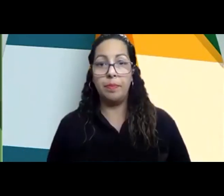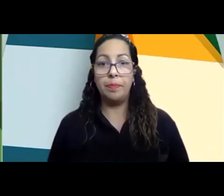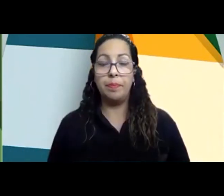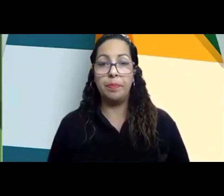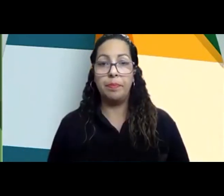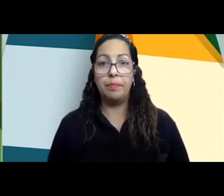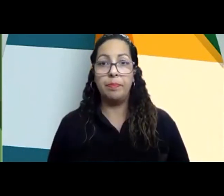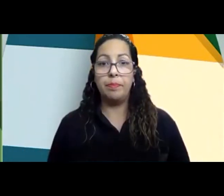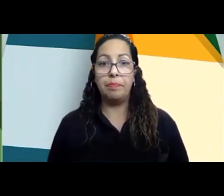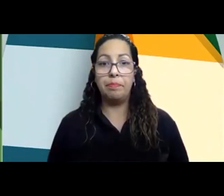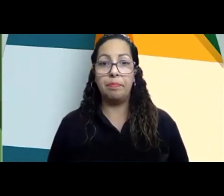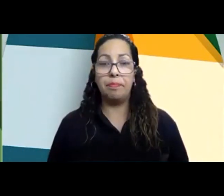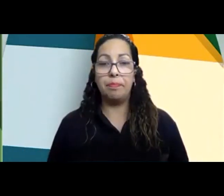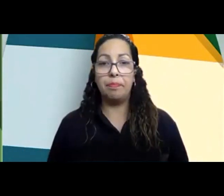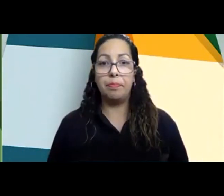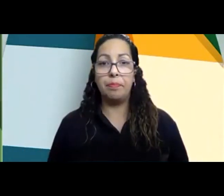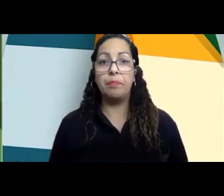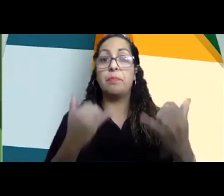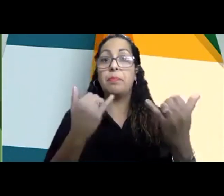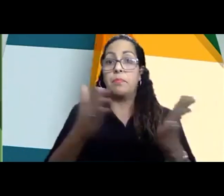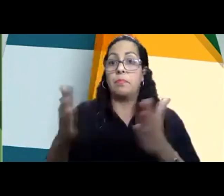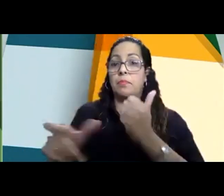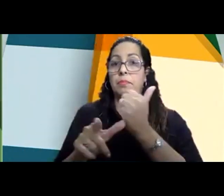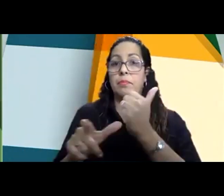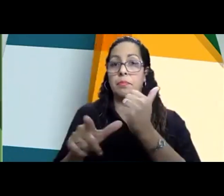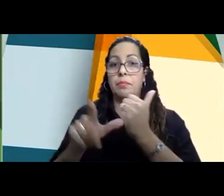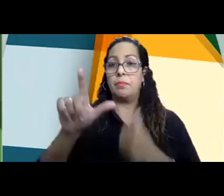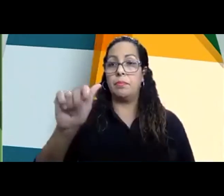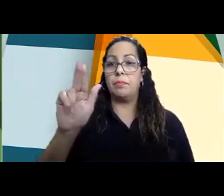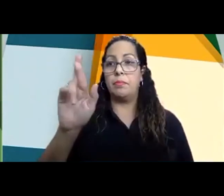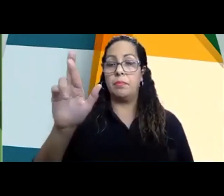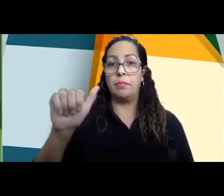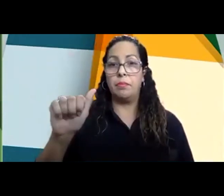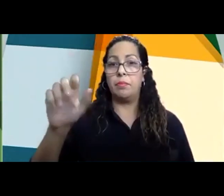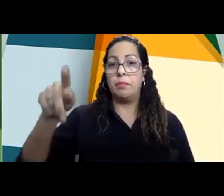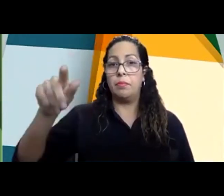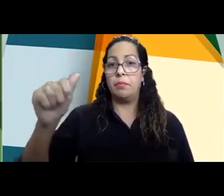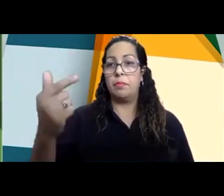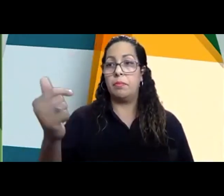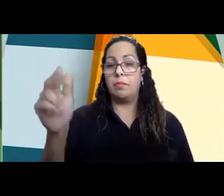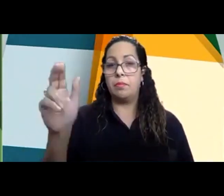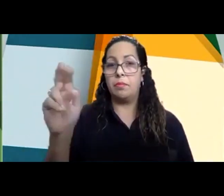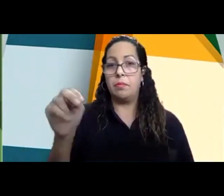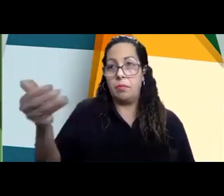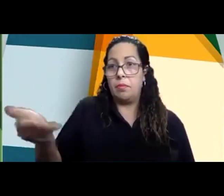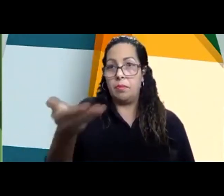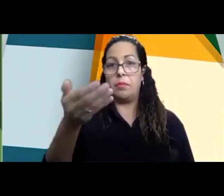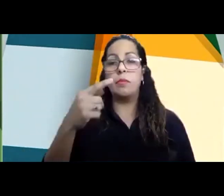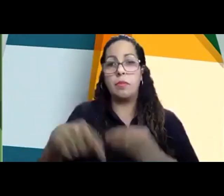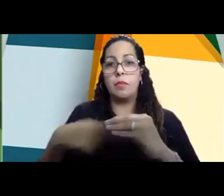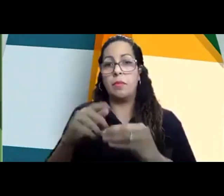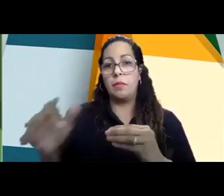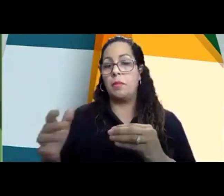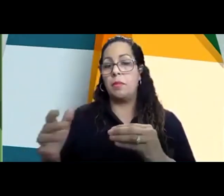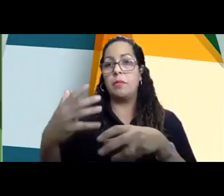like Deputy Director Laura Pagan to talk and make an introduction regarding the scope of